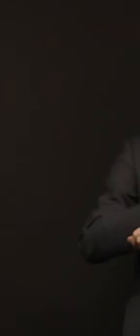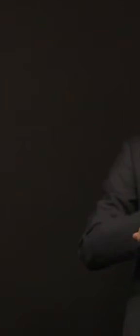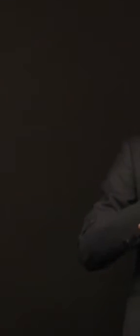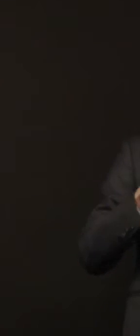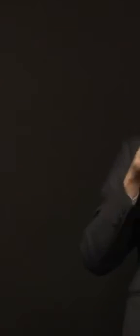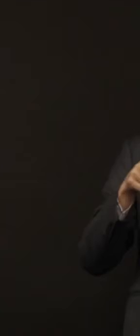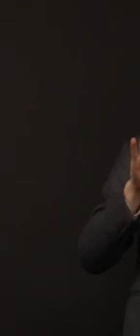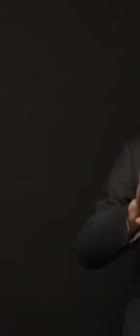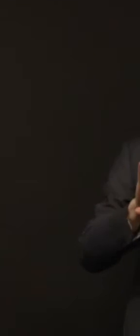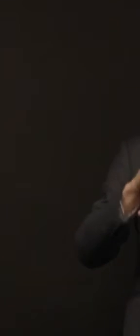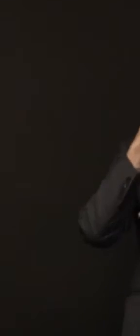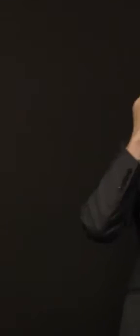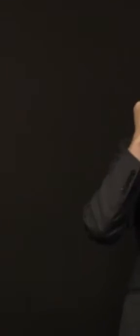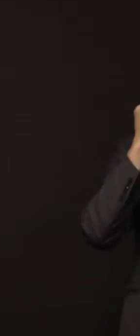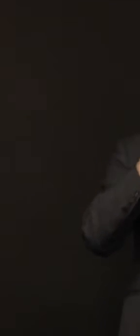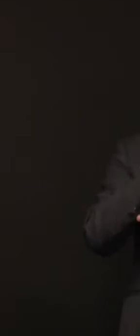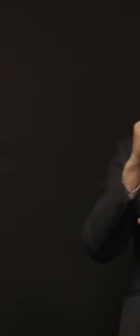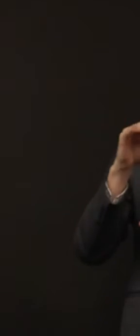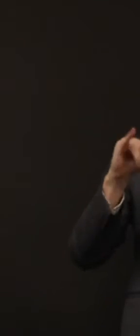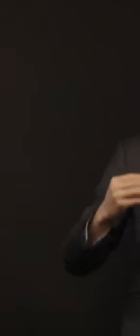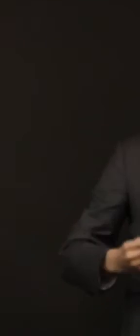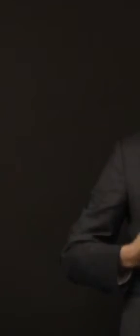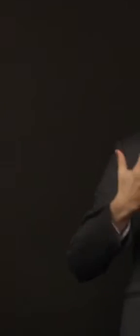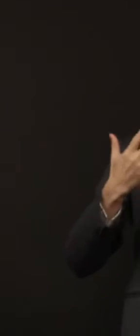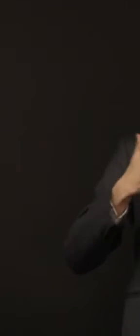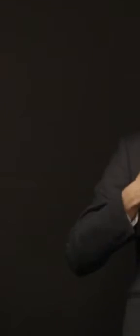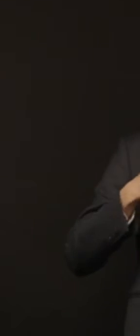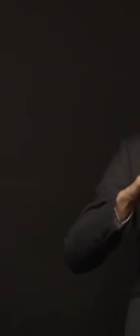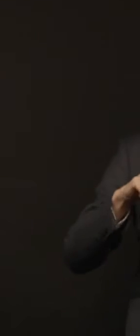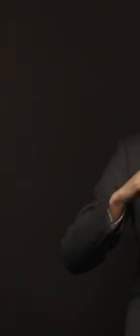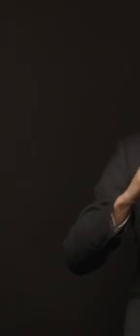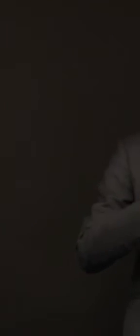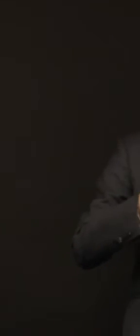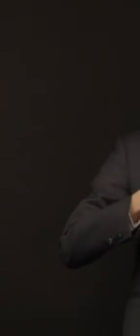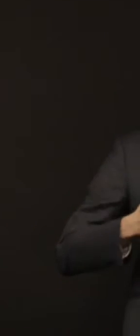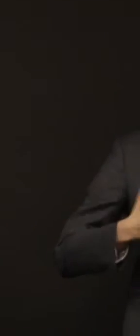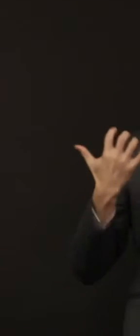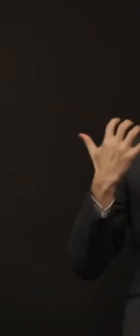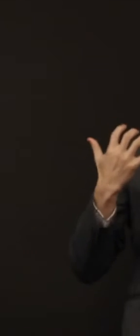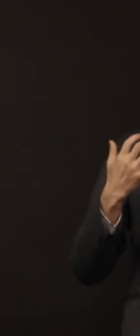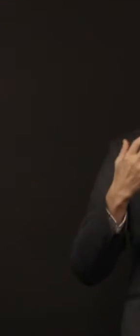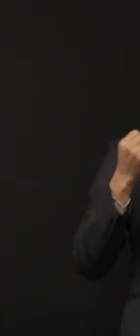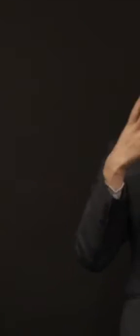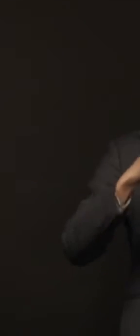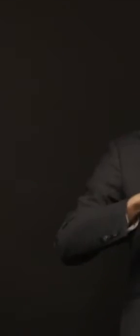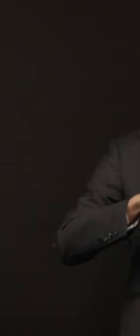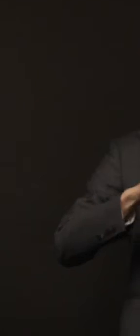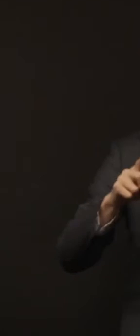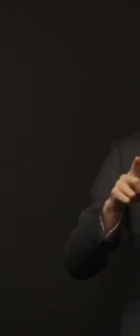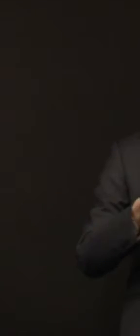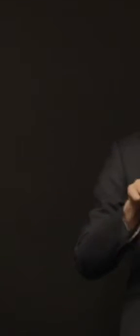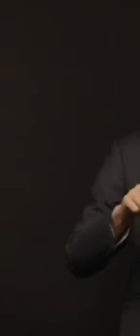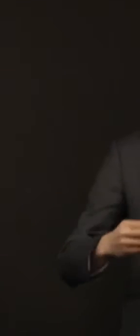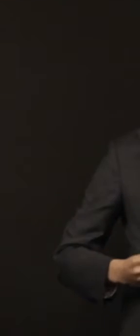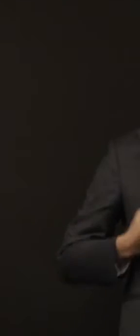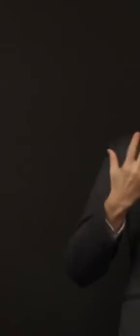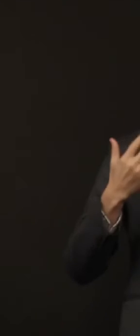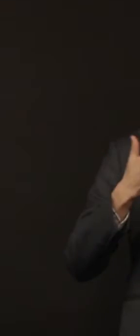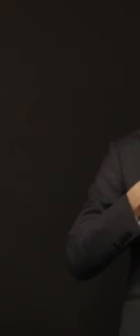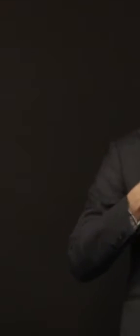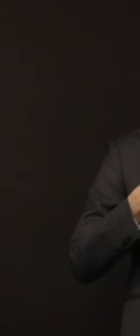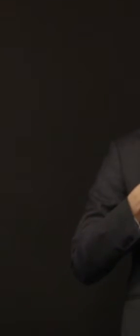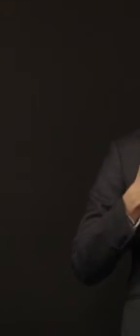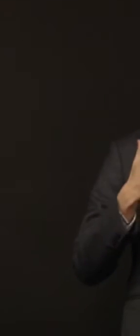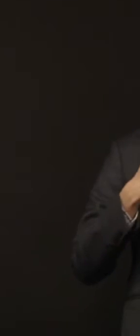it makes me, it inspires me, it makes me angry on many occasions, but it also inspires me to want to